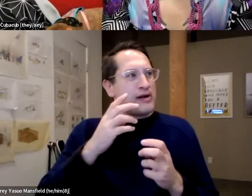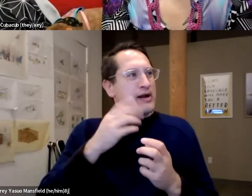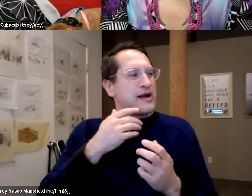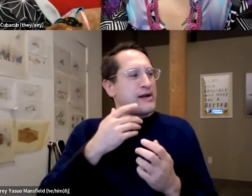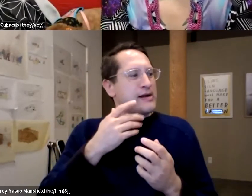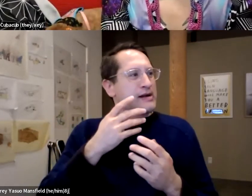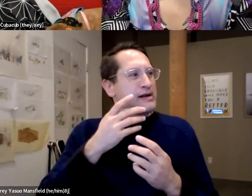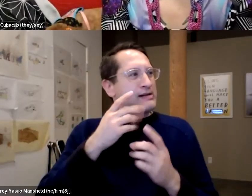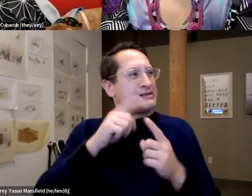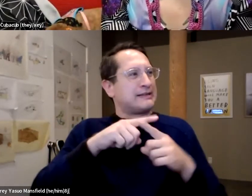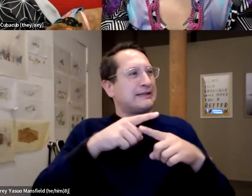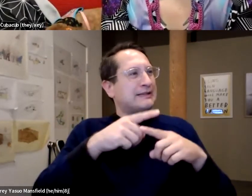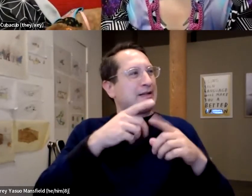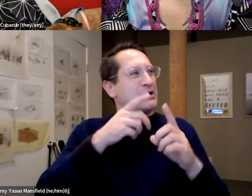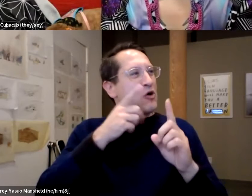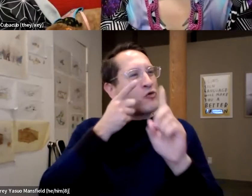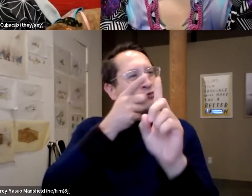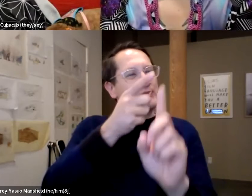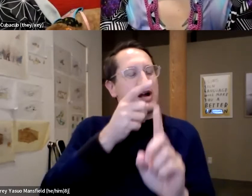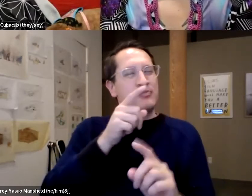other, to